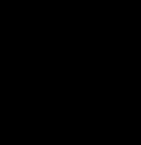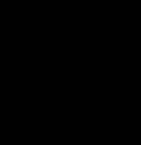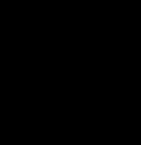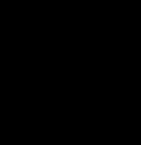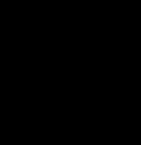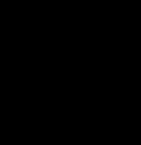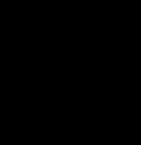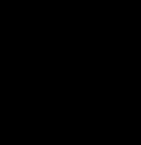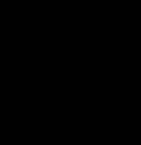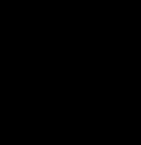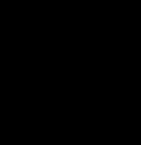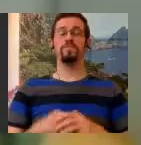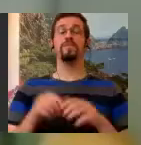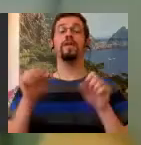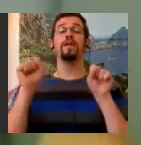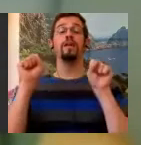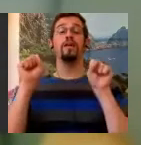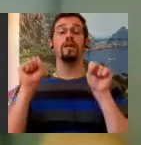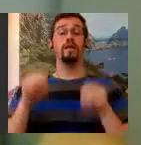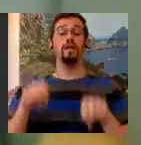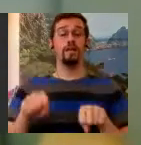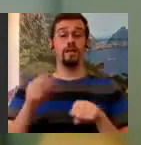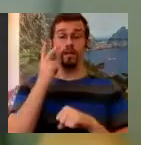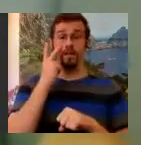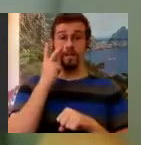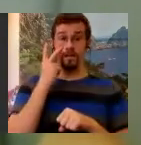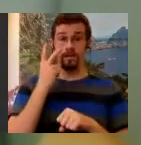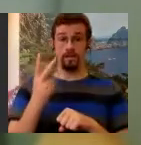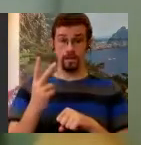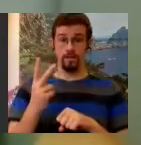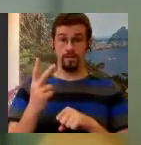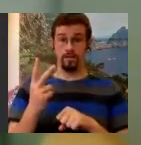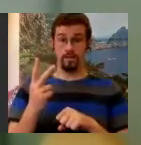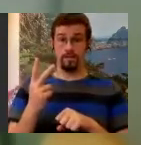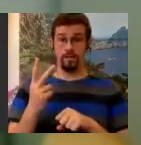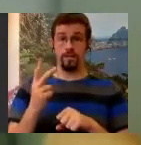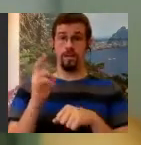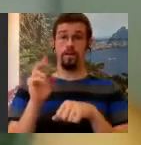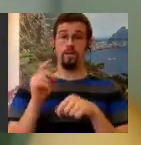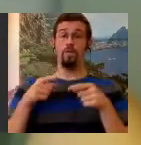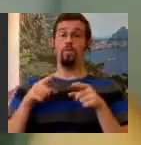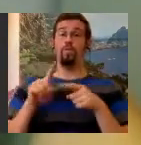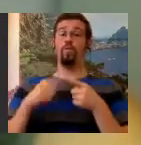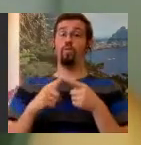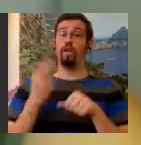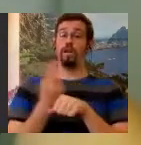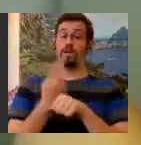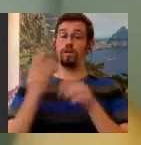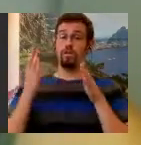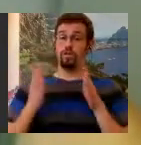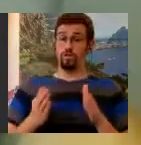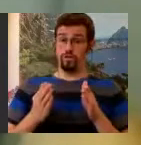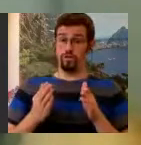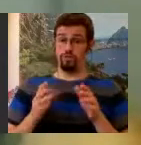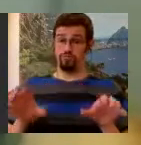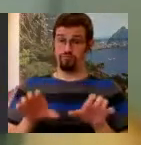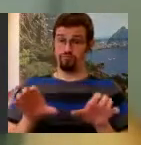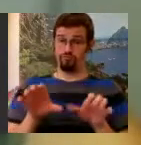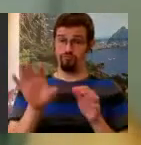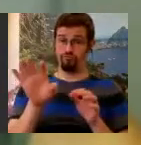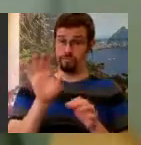Okay, you can see that as the user performs a choice, the set of glyphs